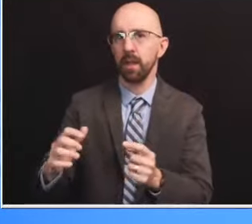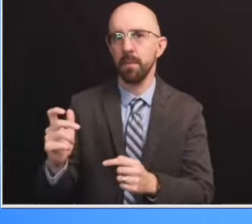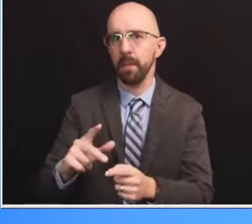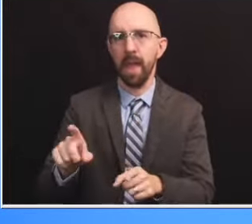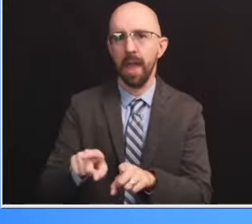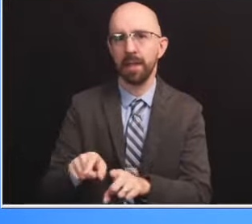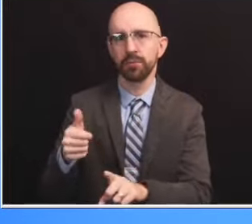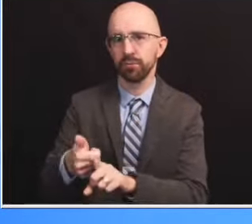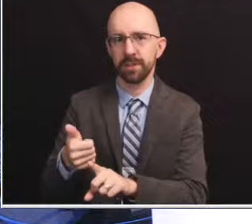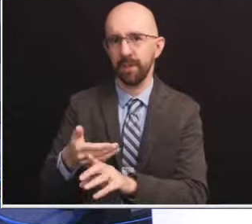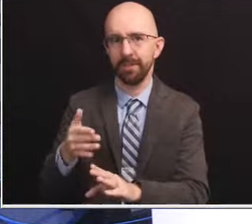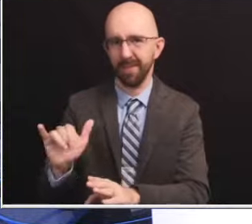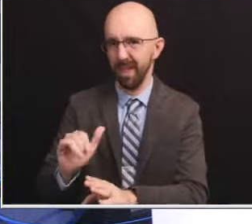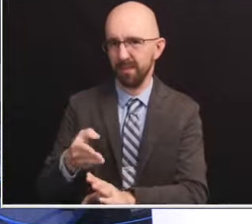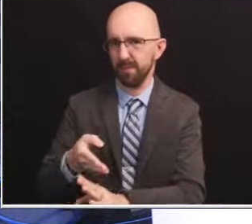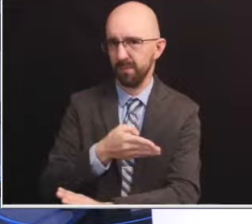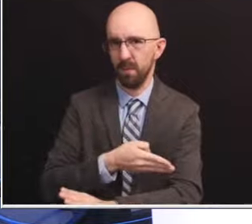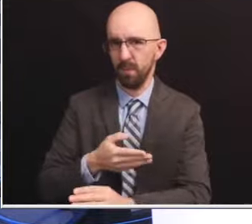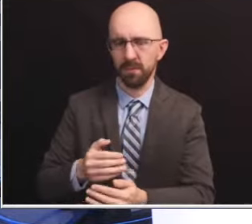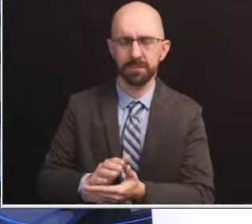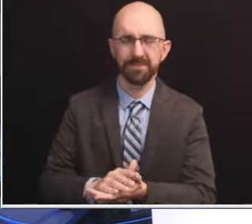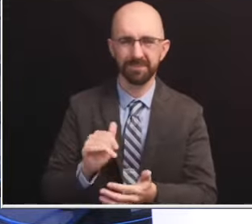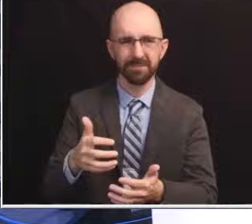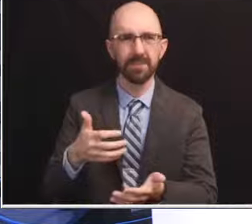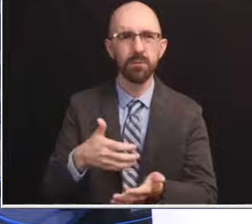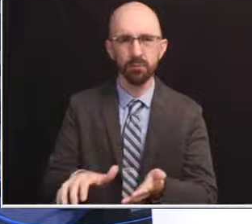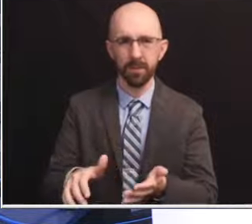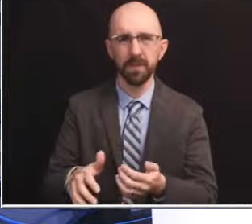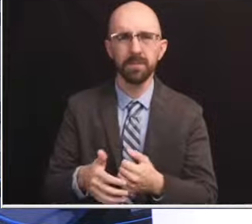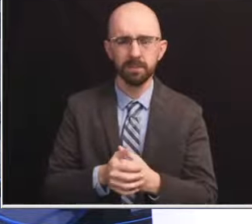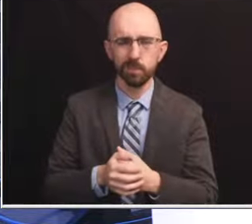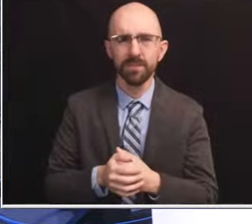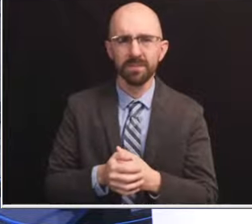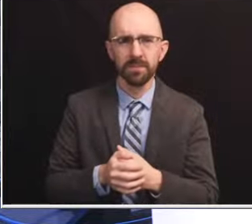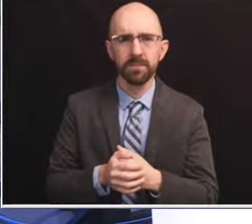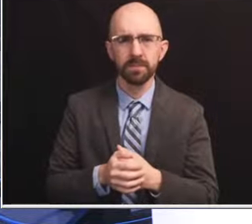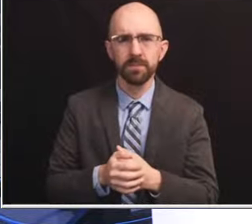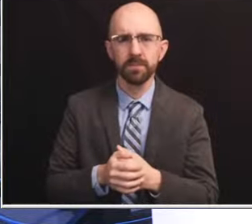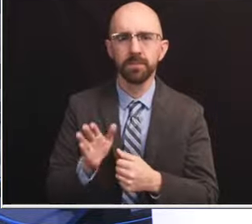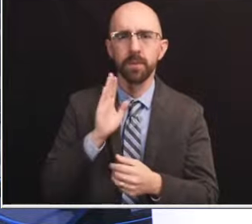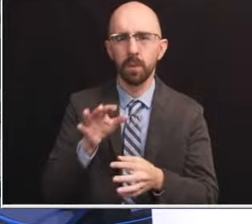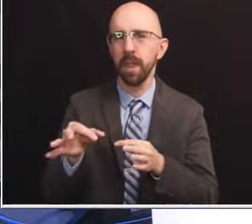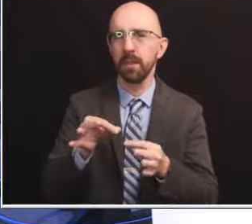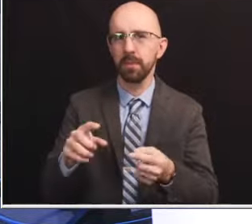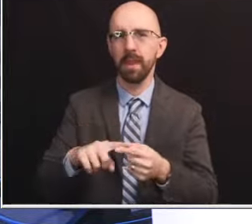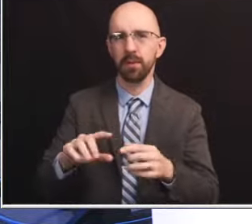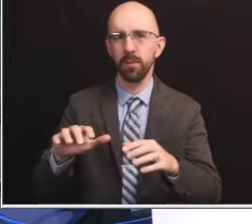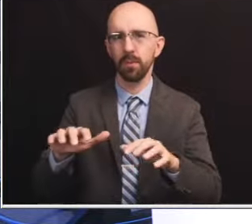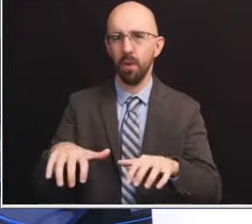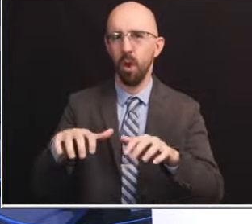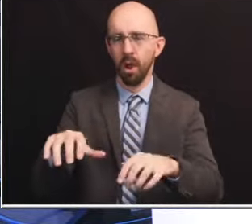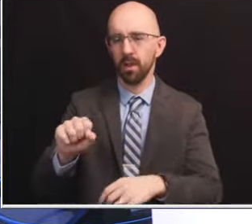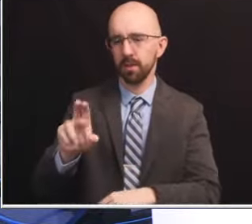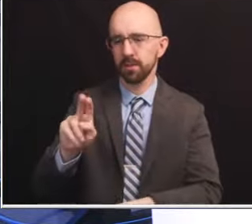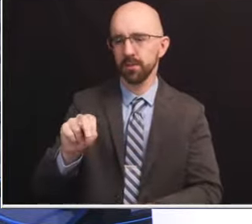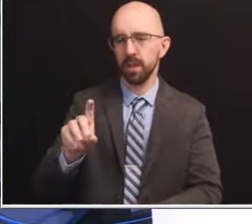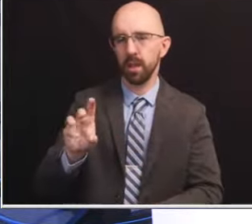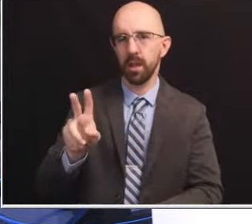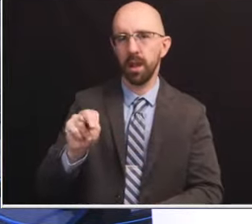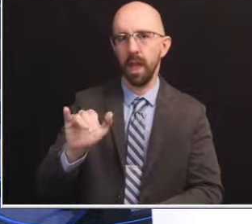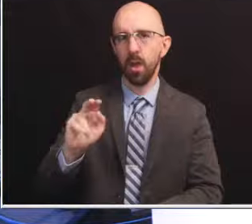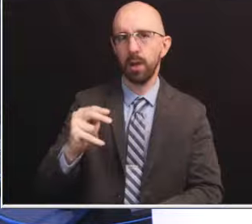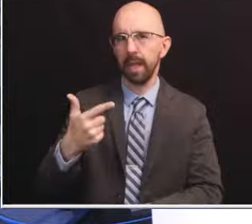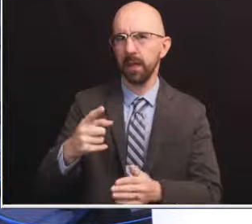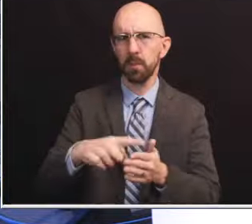that episode. That's rough. Real quick, to explain to our audience what sundowning is, it's when the